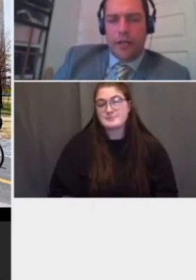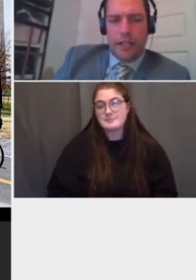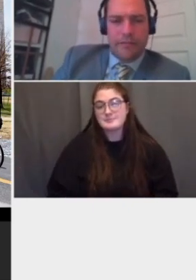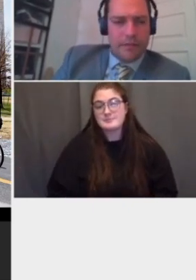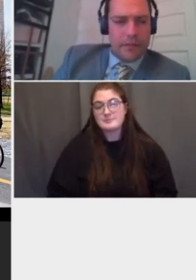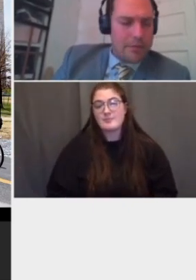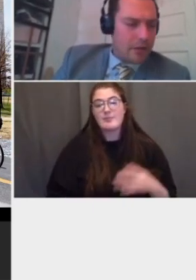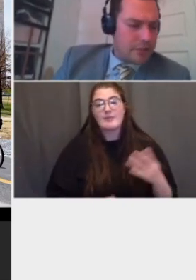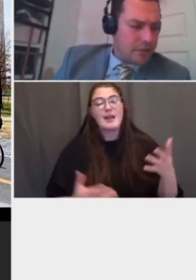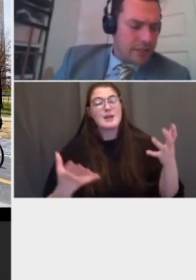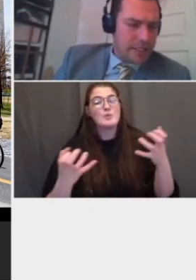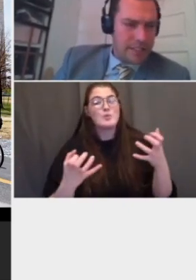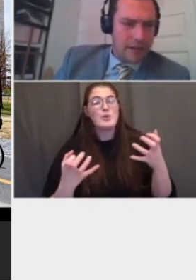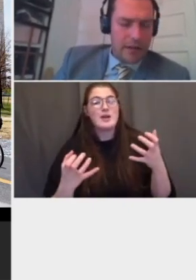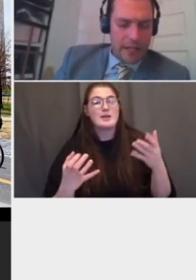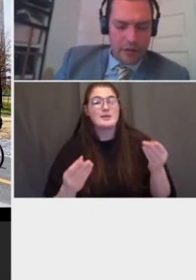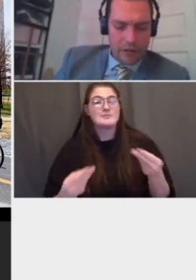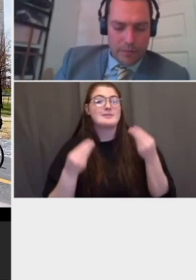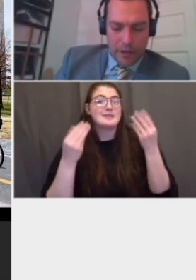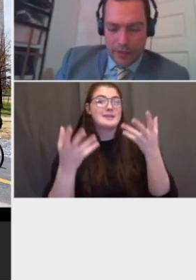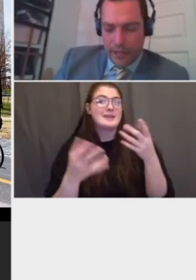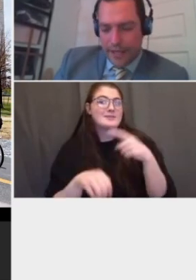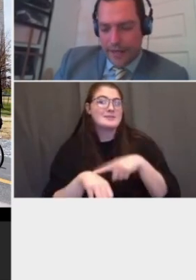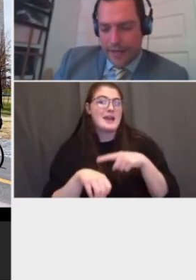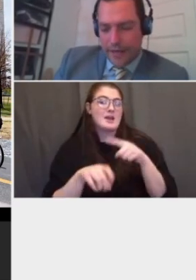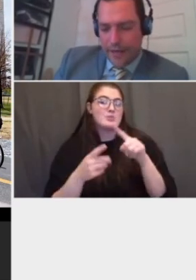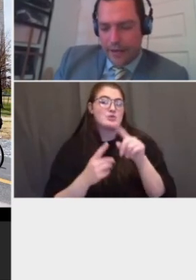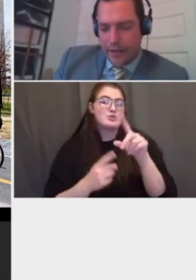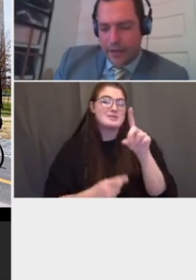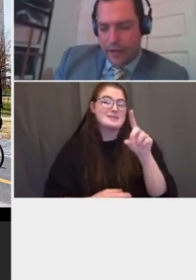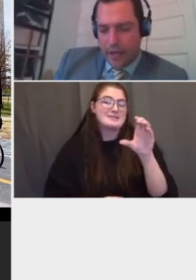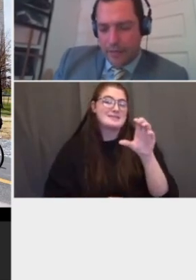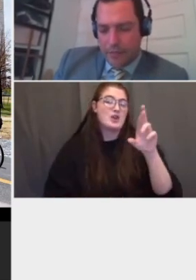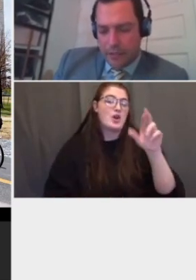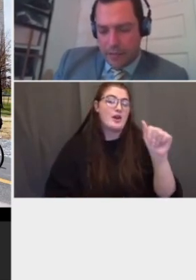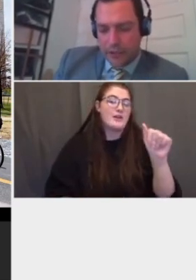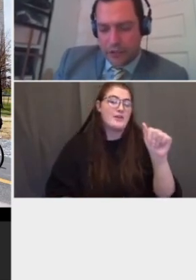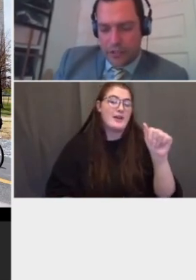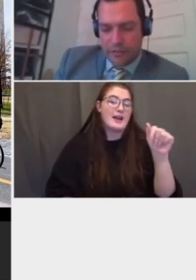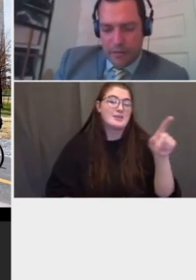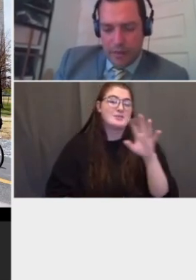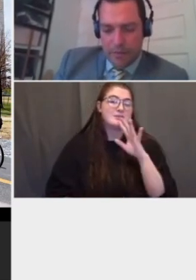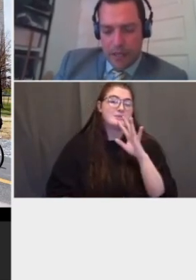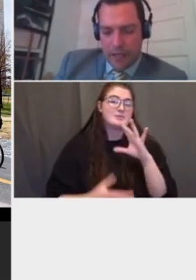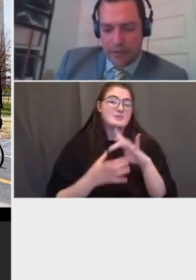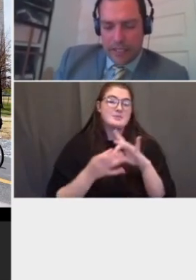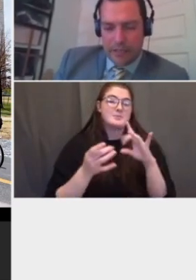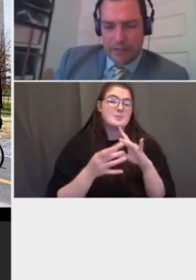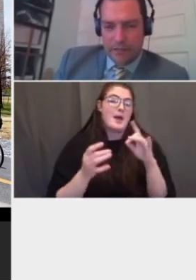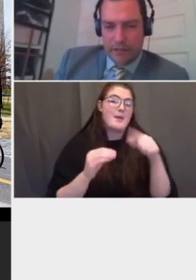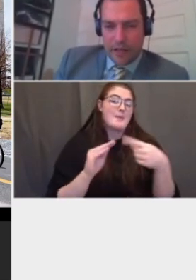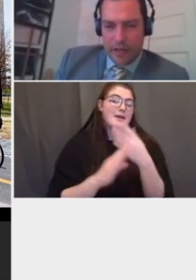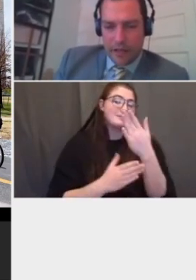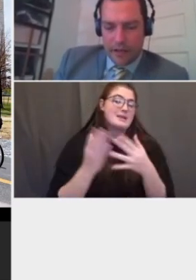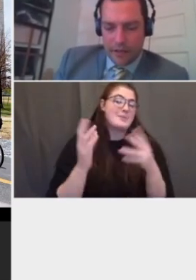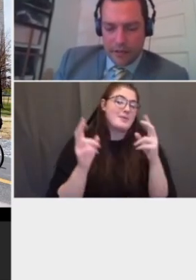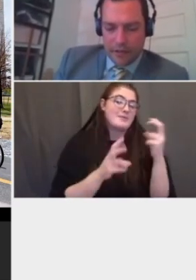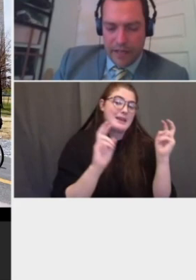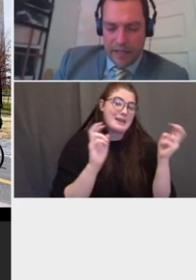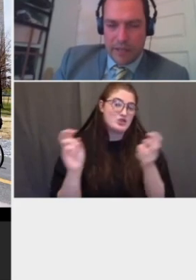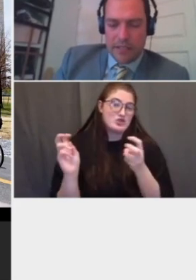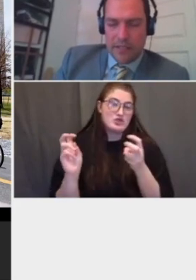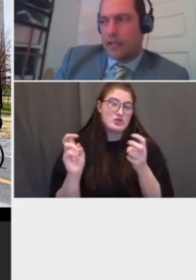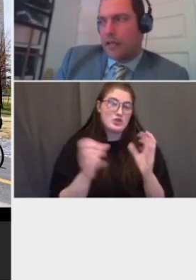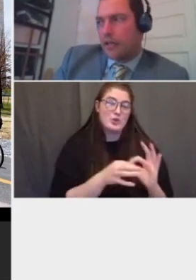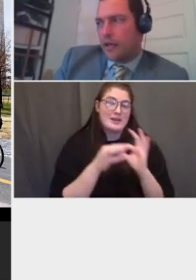I just want to give some time also to DCRA, who's been on the line, to speak to some of the issues that have come up related to the